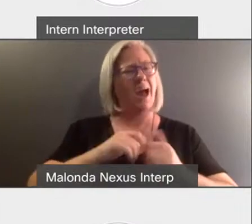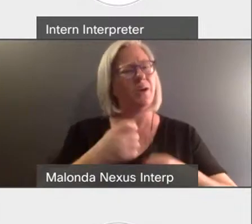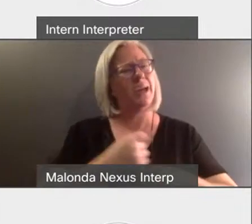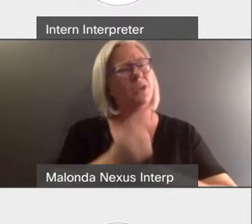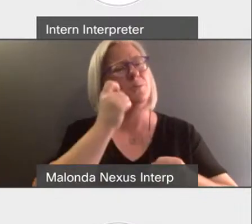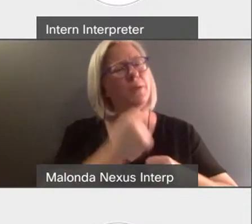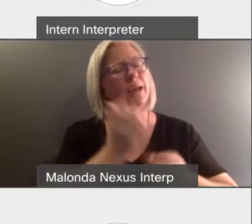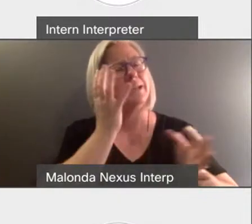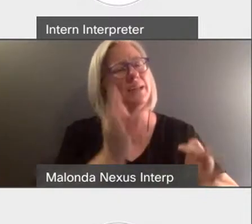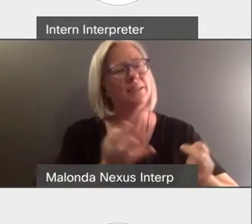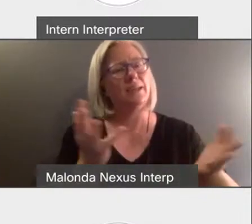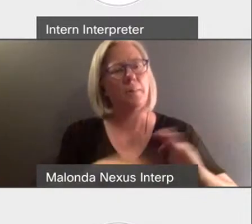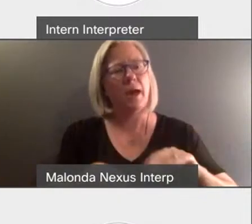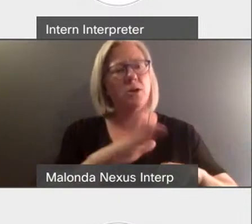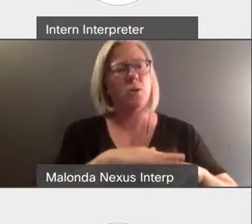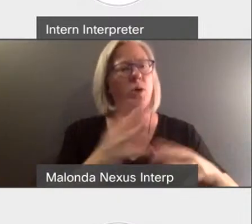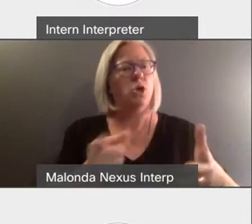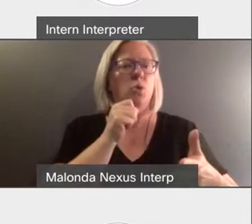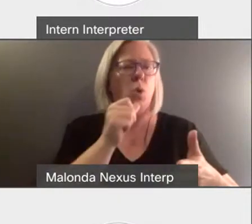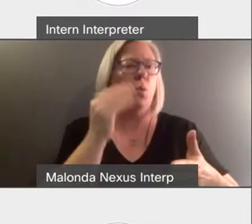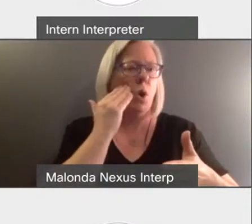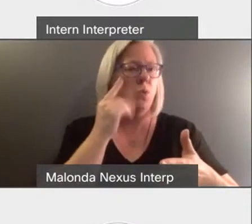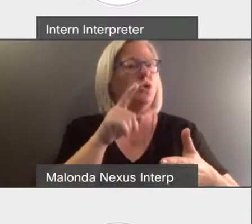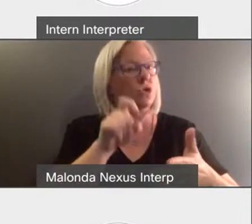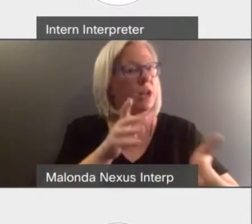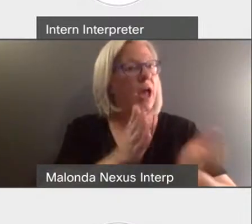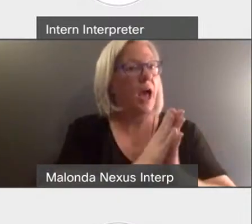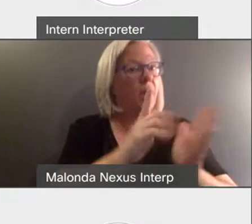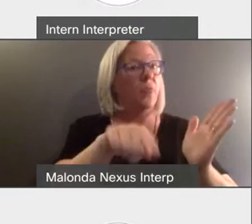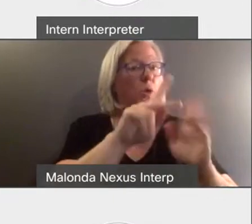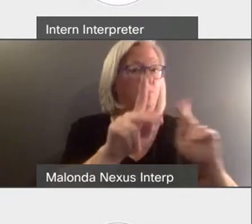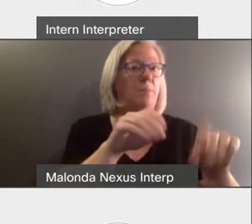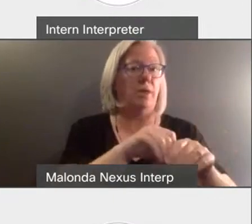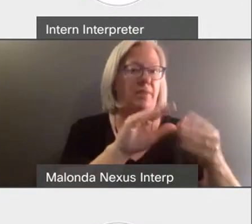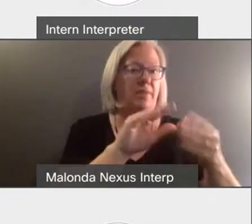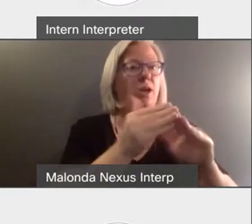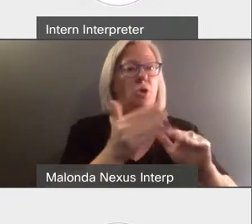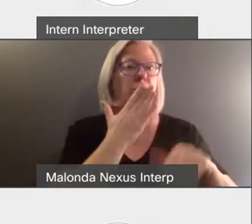decision based off of what you don't know? So you should have asked those people in that community. Thank you.